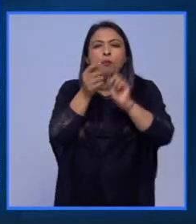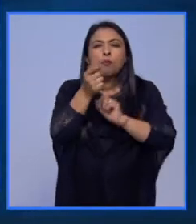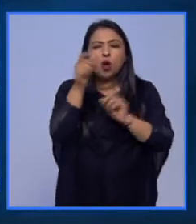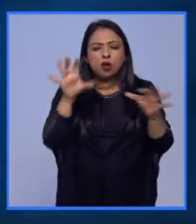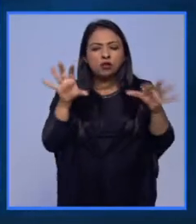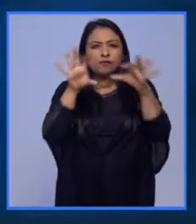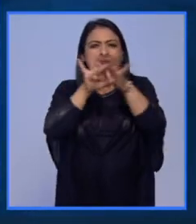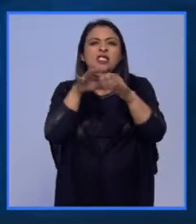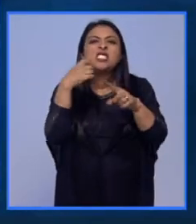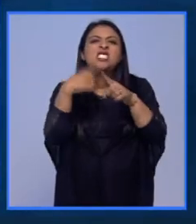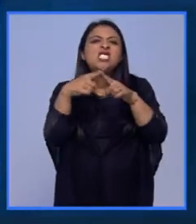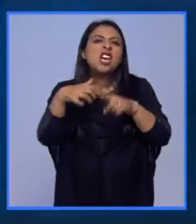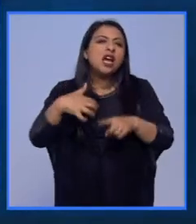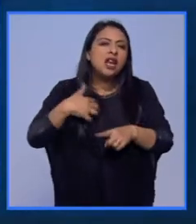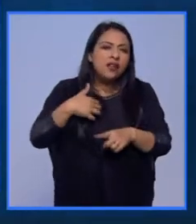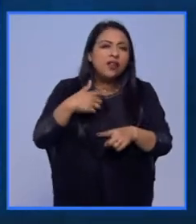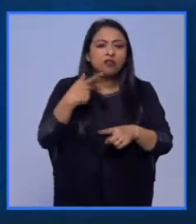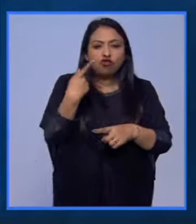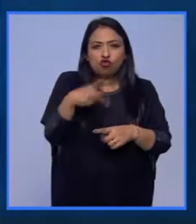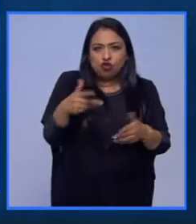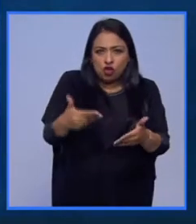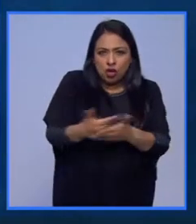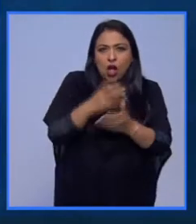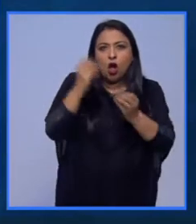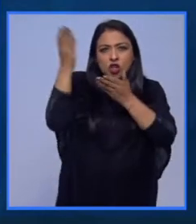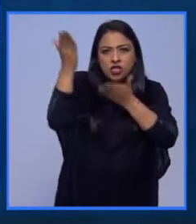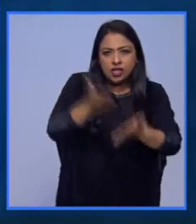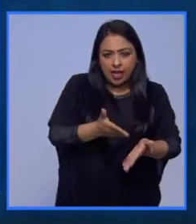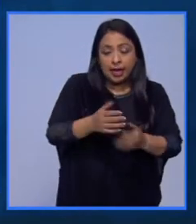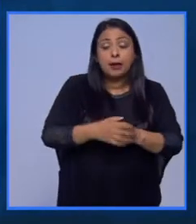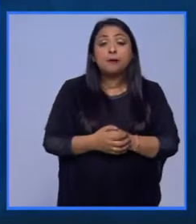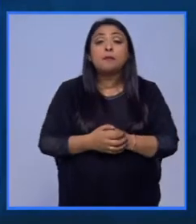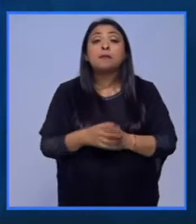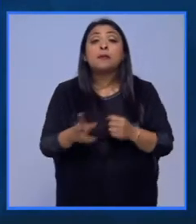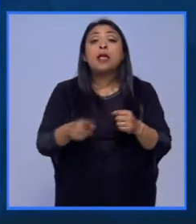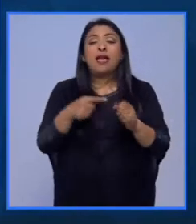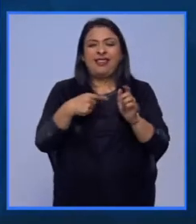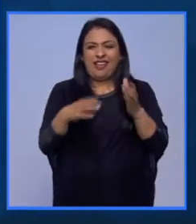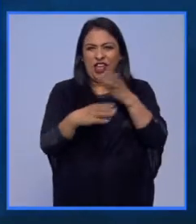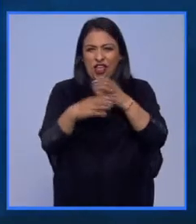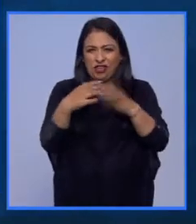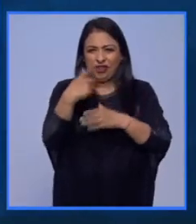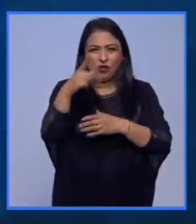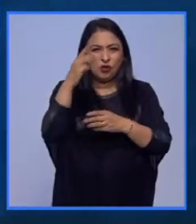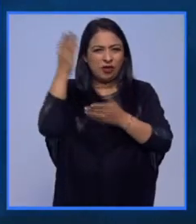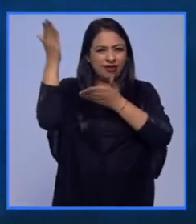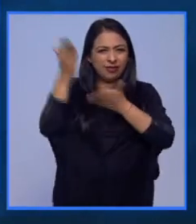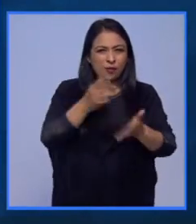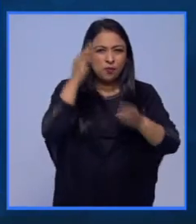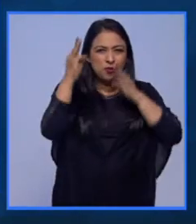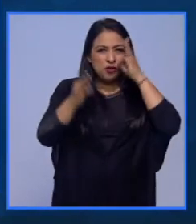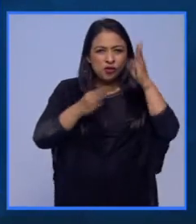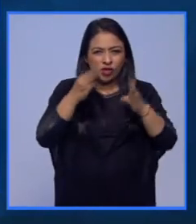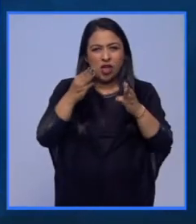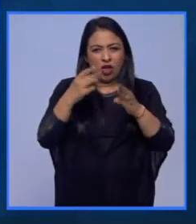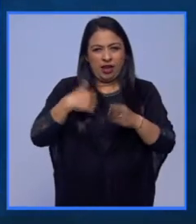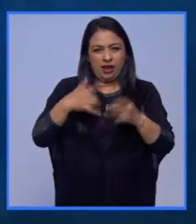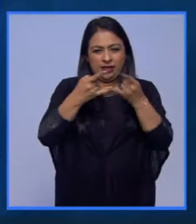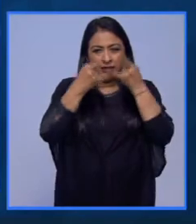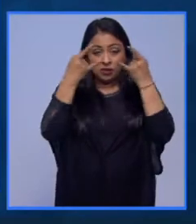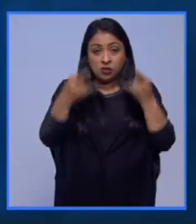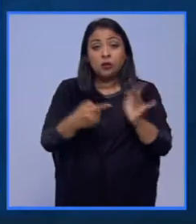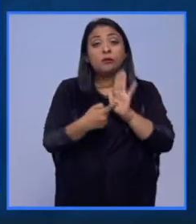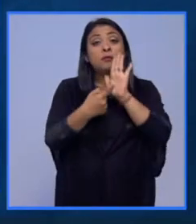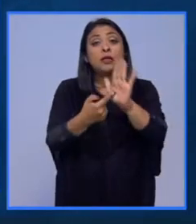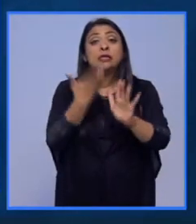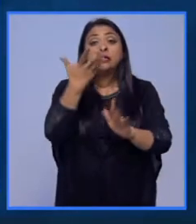Canadians or older Canadians, and snow is one of them. Las 50 piezas provienen del Museo Canadiense de Historia de Gatineau y se presentan